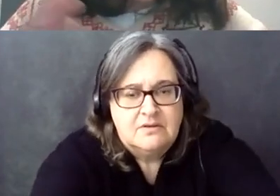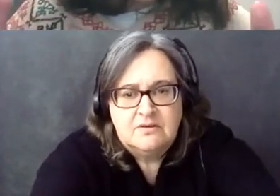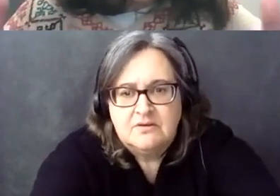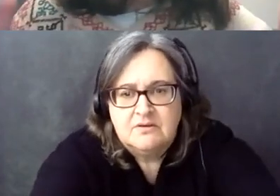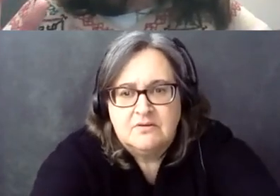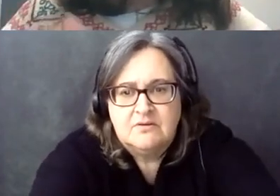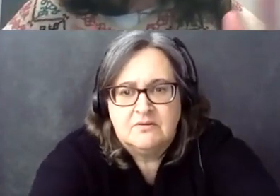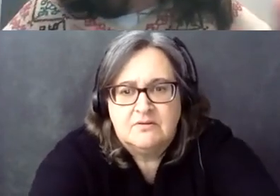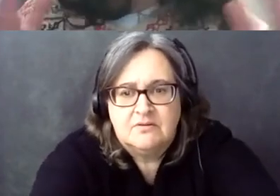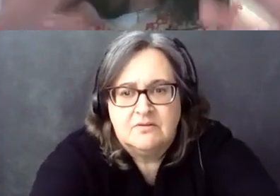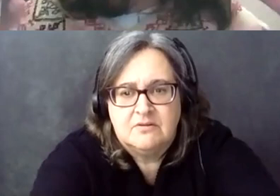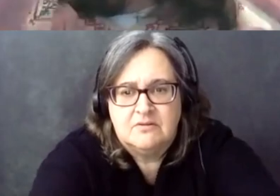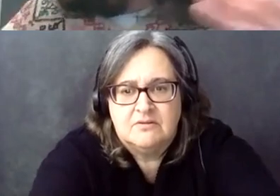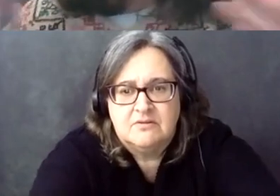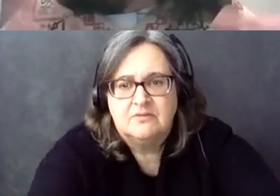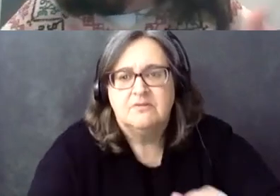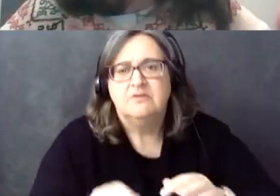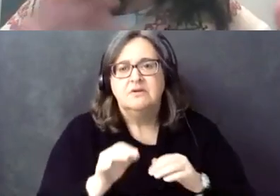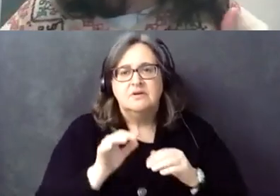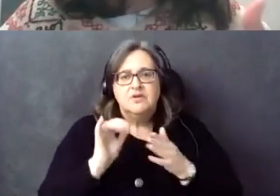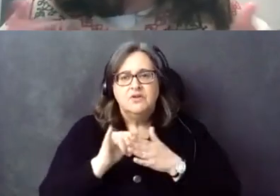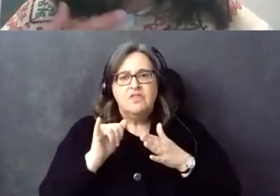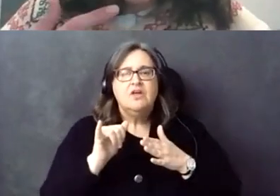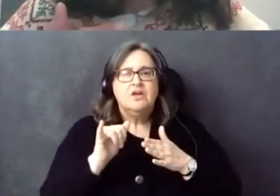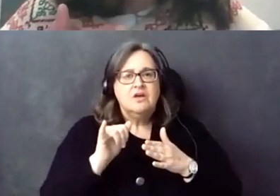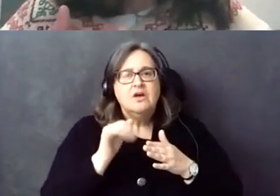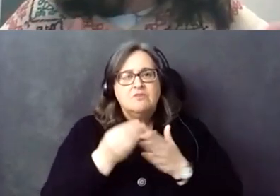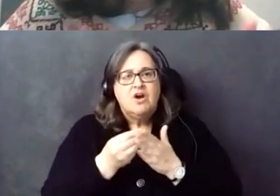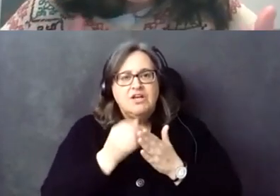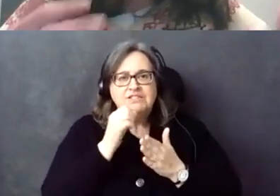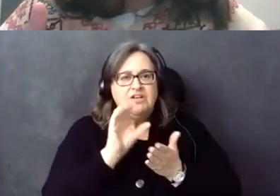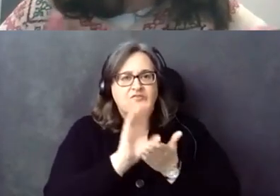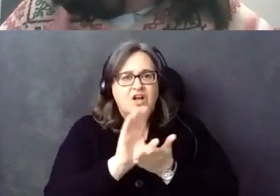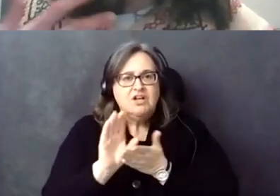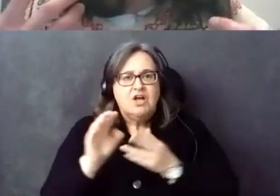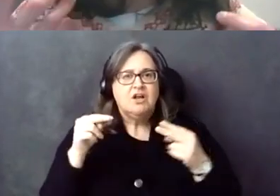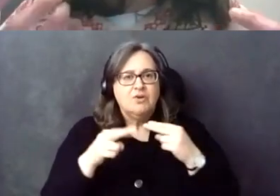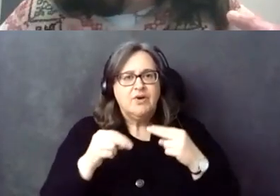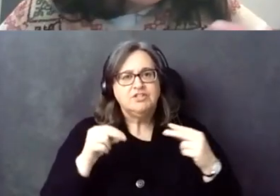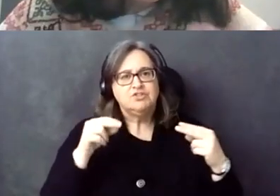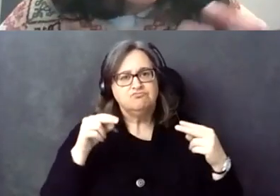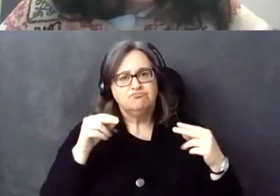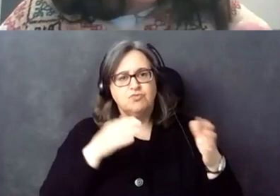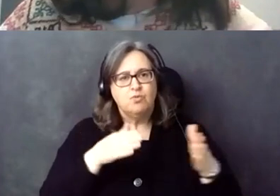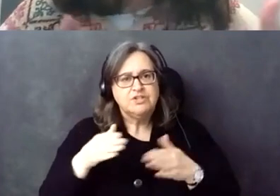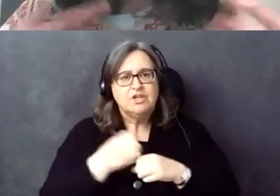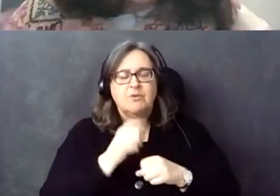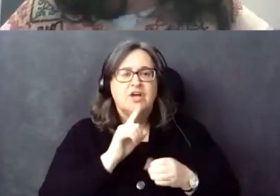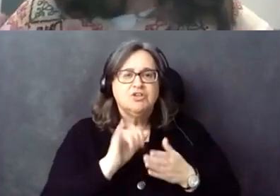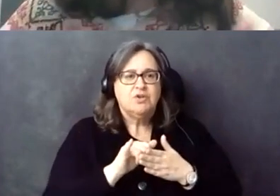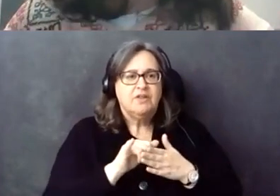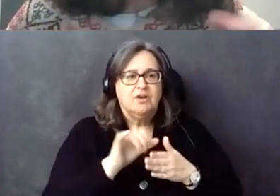that, you know, federal, that money is not just being funneled into highways and roads, but also making sure that sidewalks